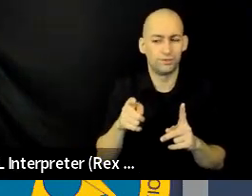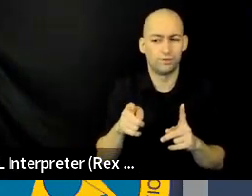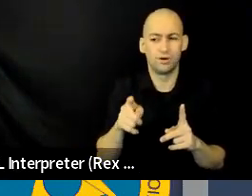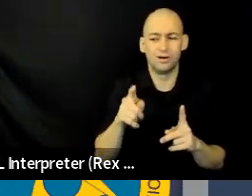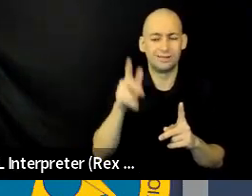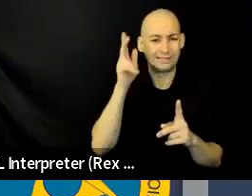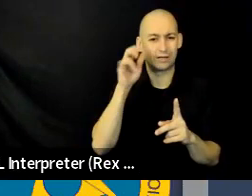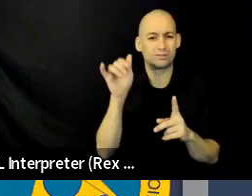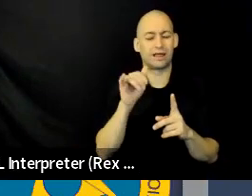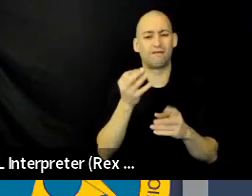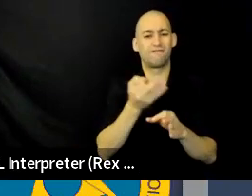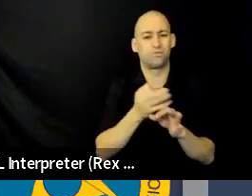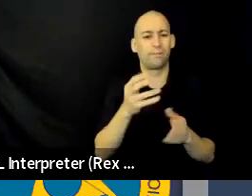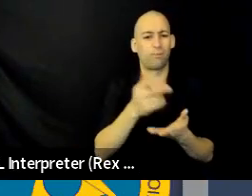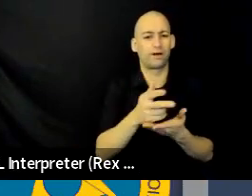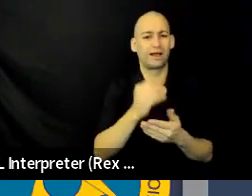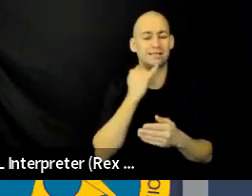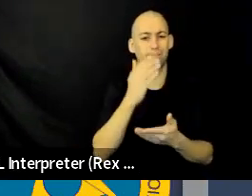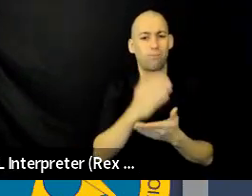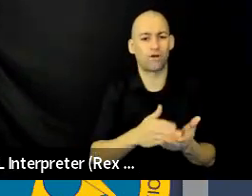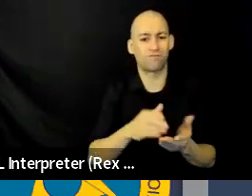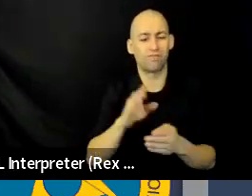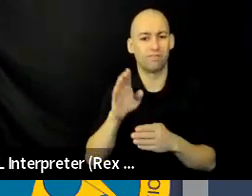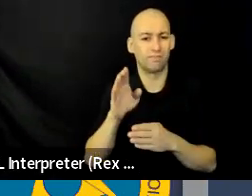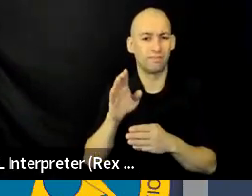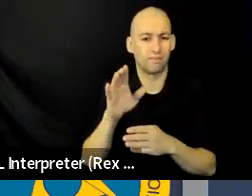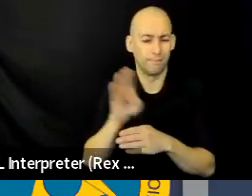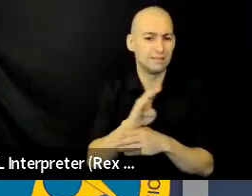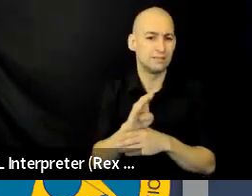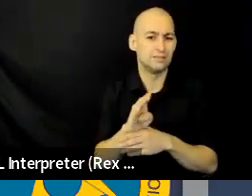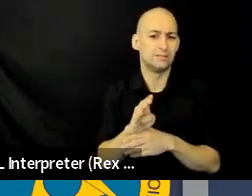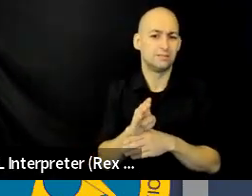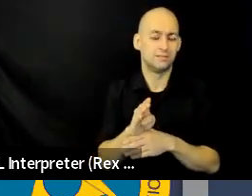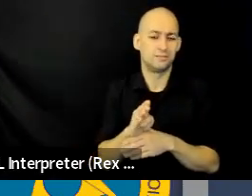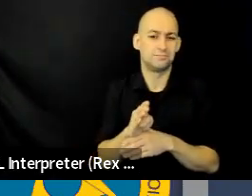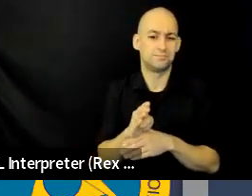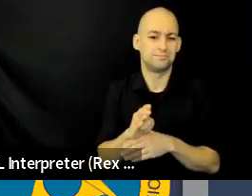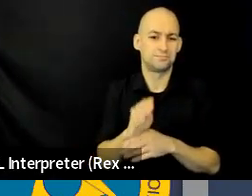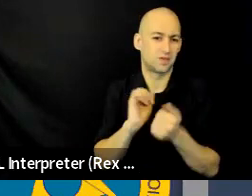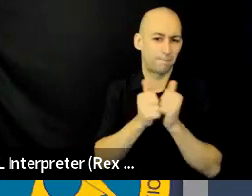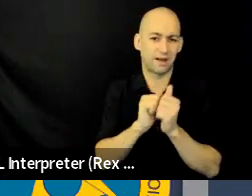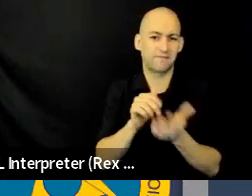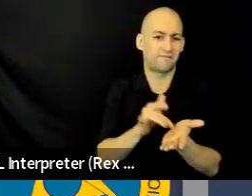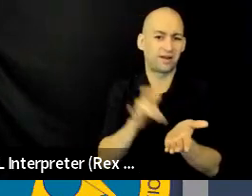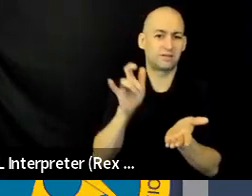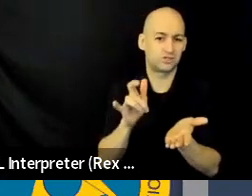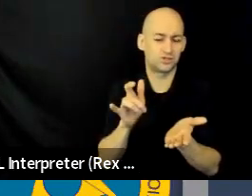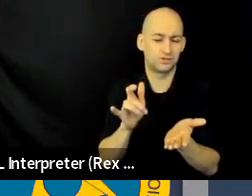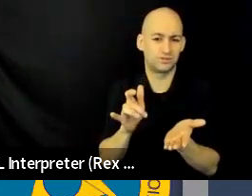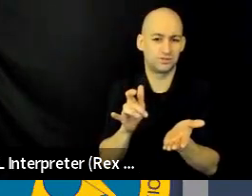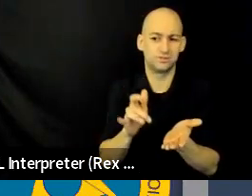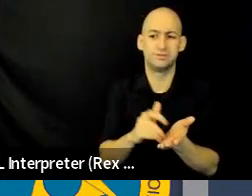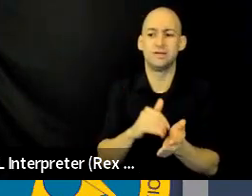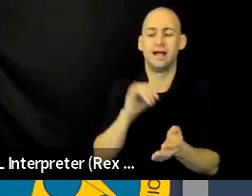sounds like free parking is part of his company's competitive advantage. It is